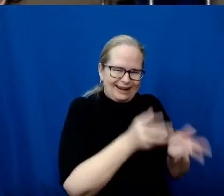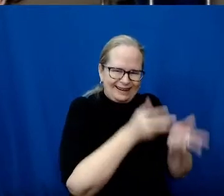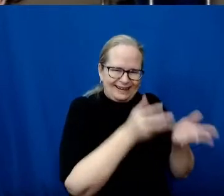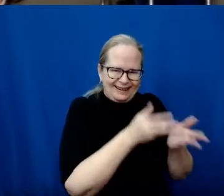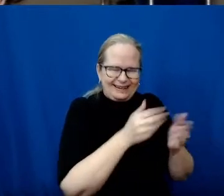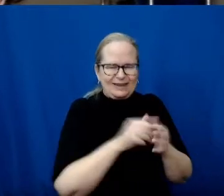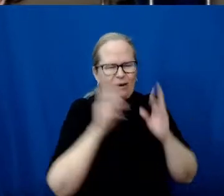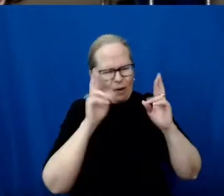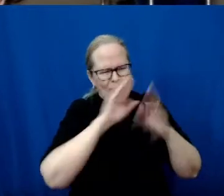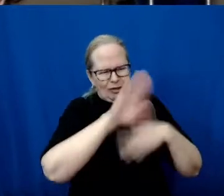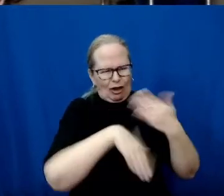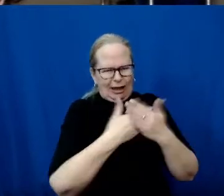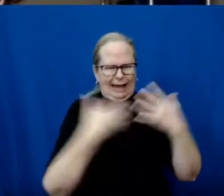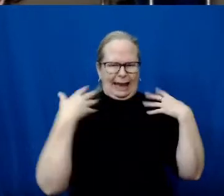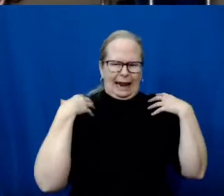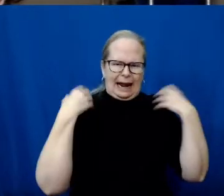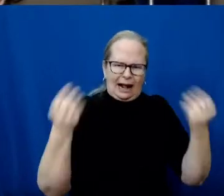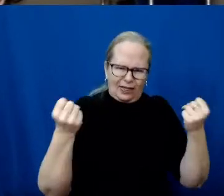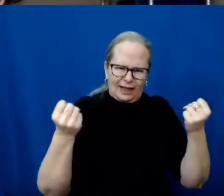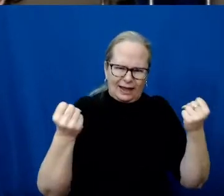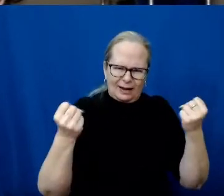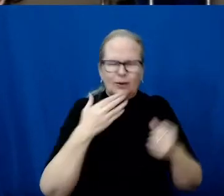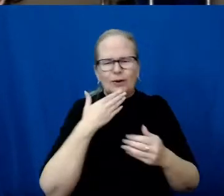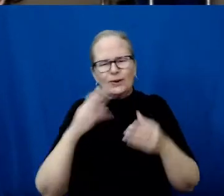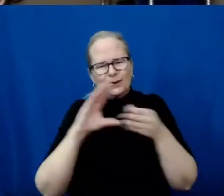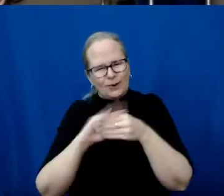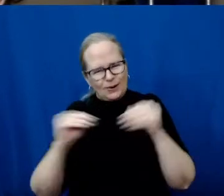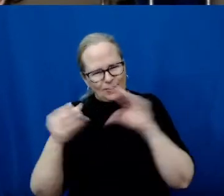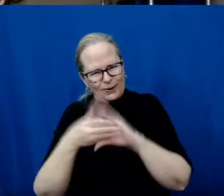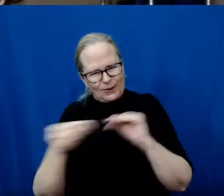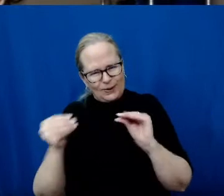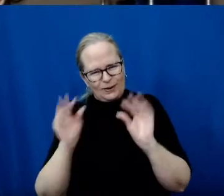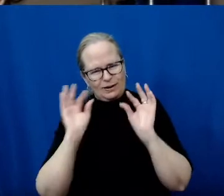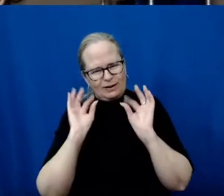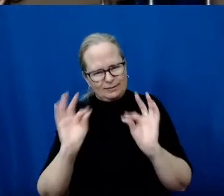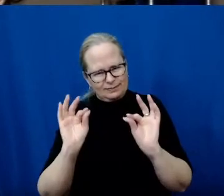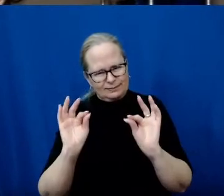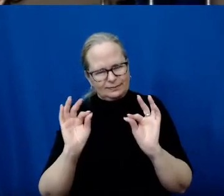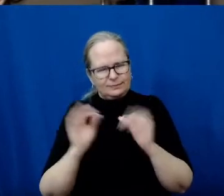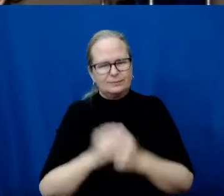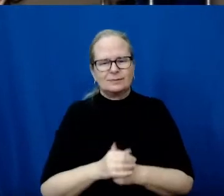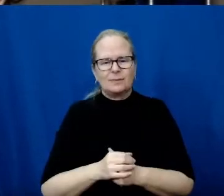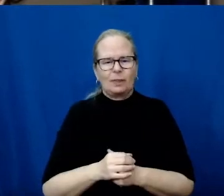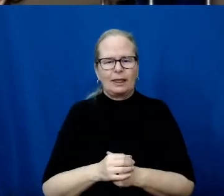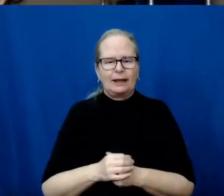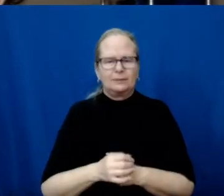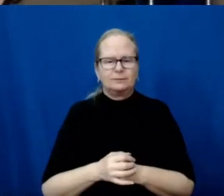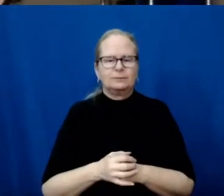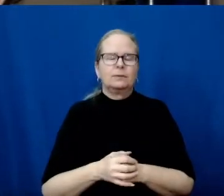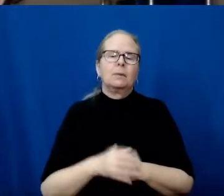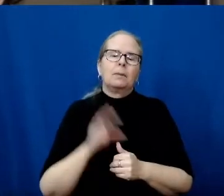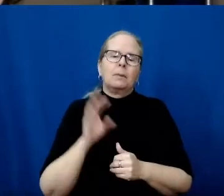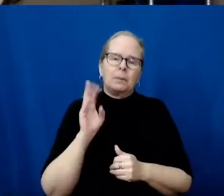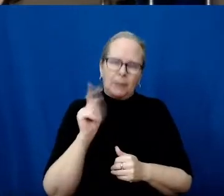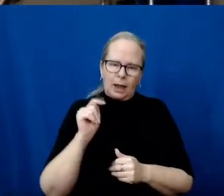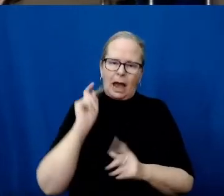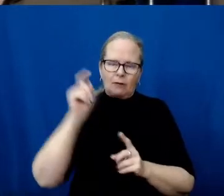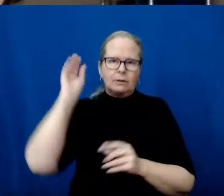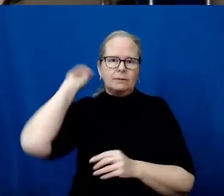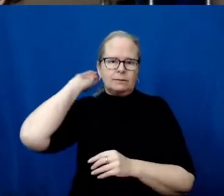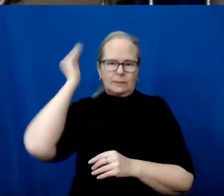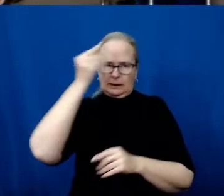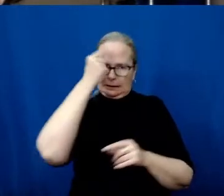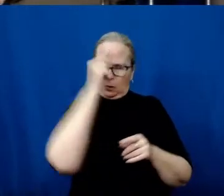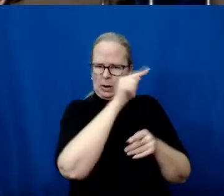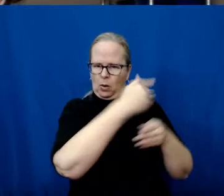hear. By the way, so they're just going to have to be cognizant of opening and closing windows and turning fans on and off if